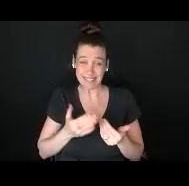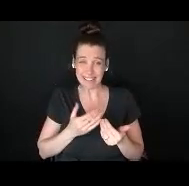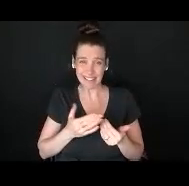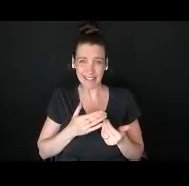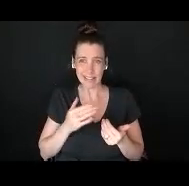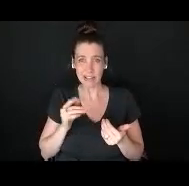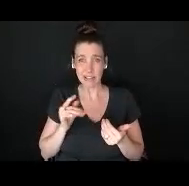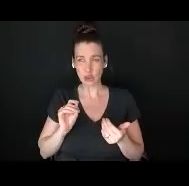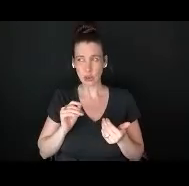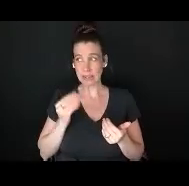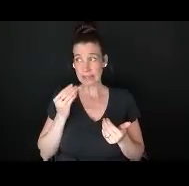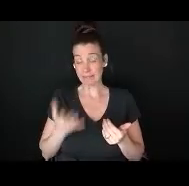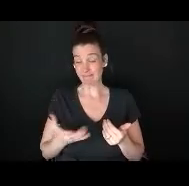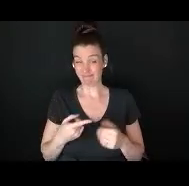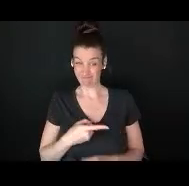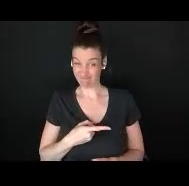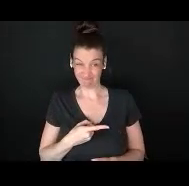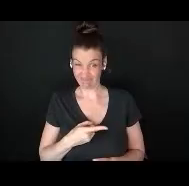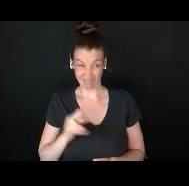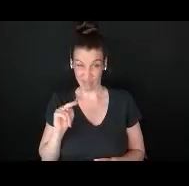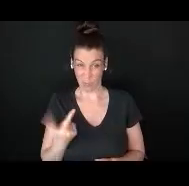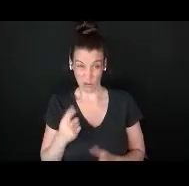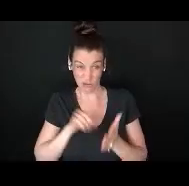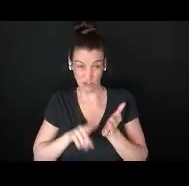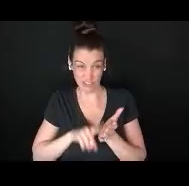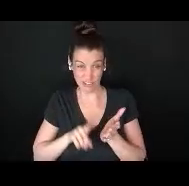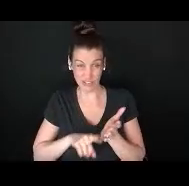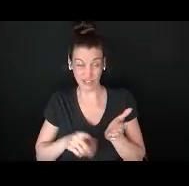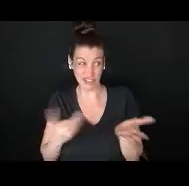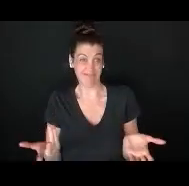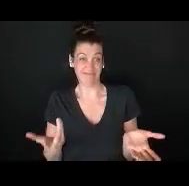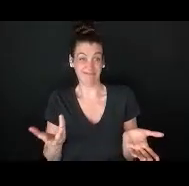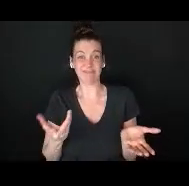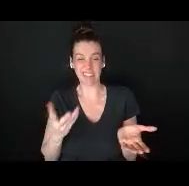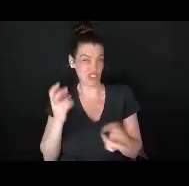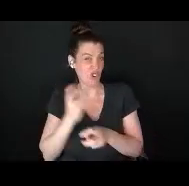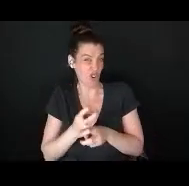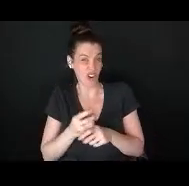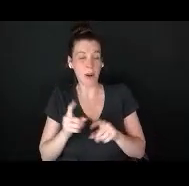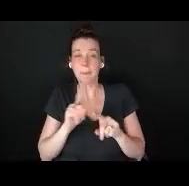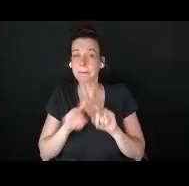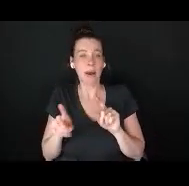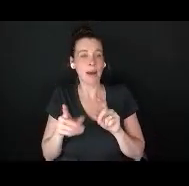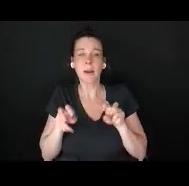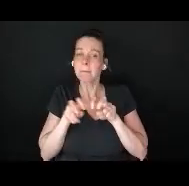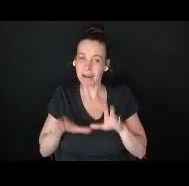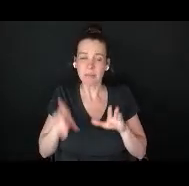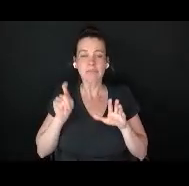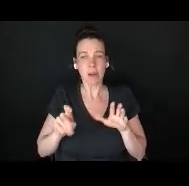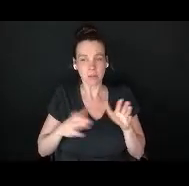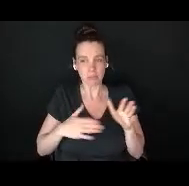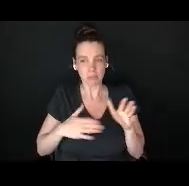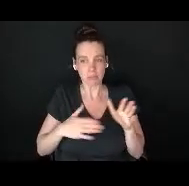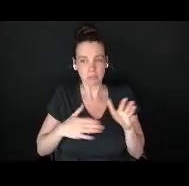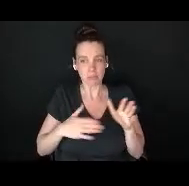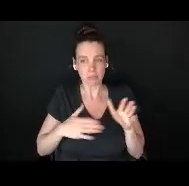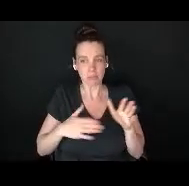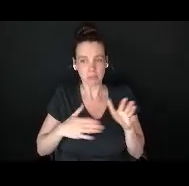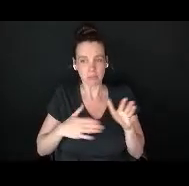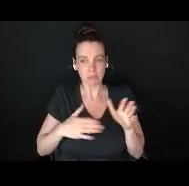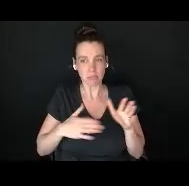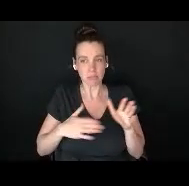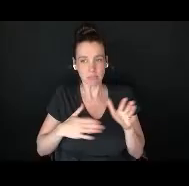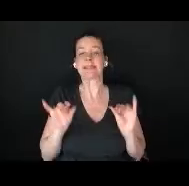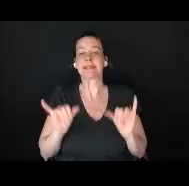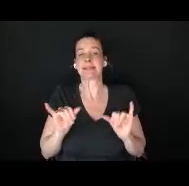baby ugly if that's what it is, and that's what the reviewer's assessment is of the application, but panelists really need to say it, and everyone on the panel needs to hear it.